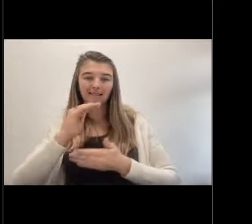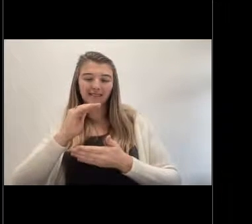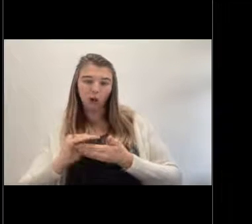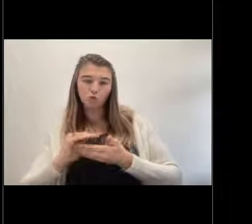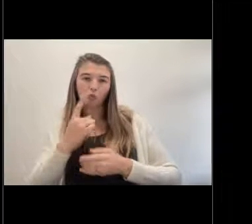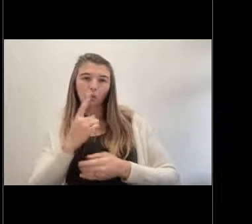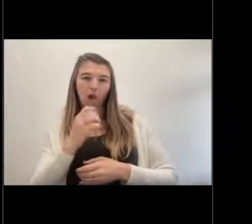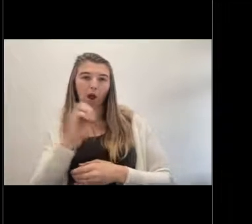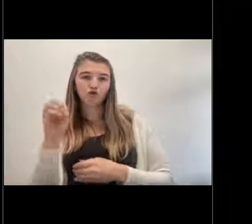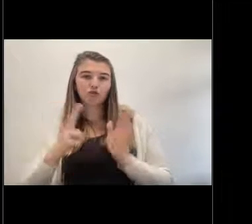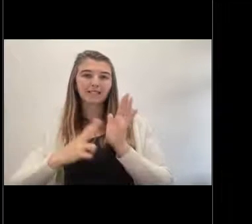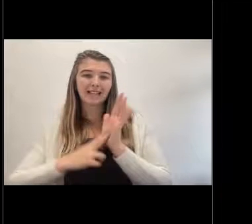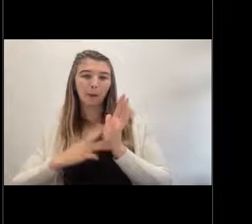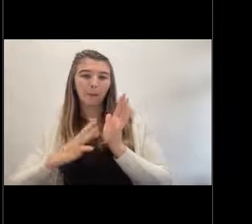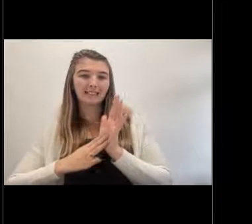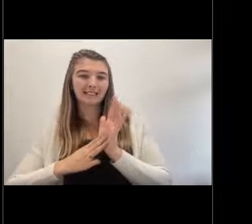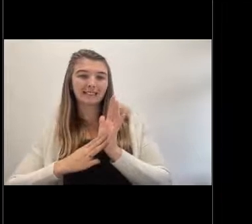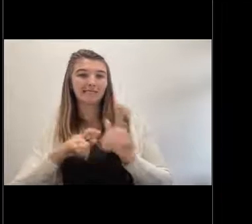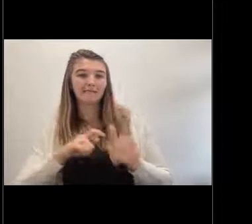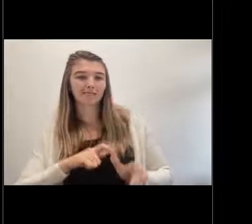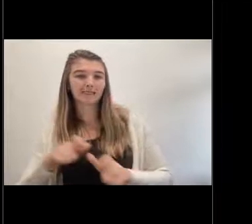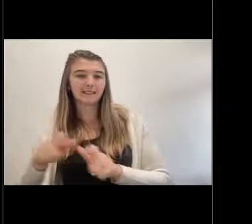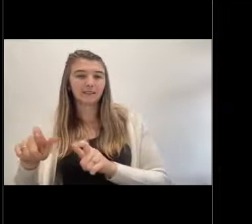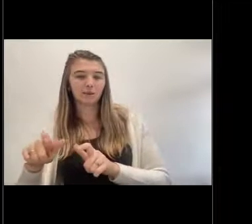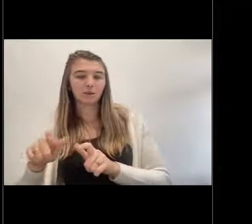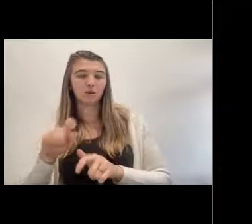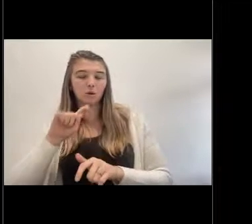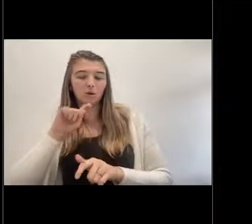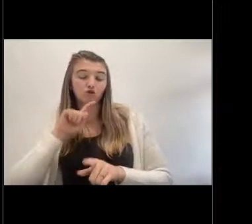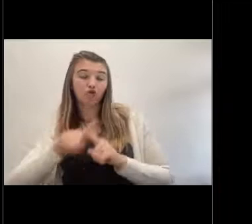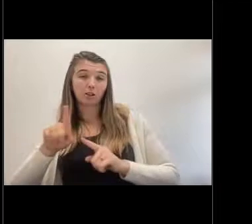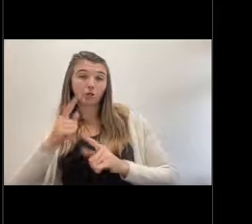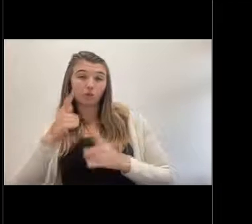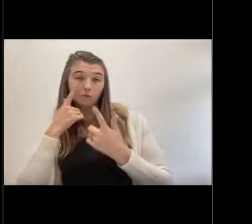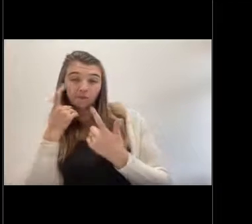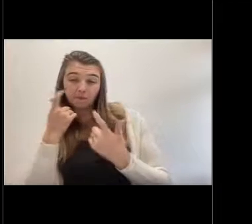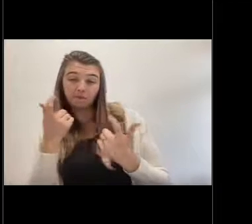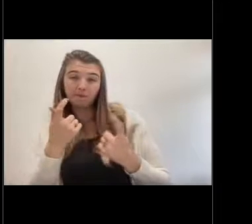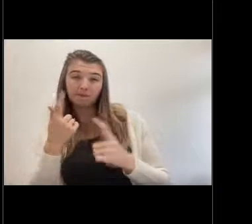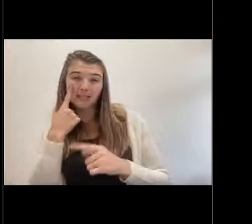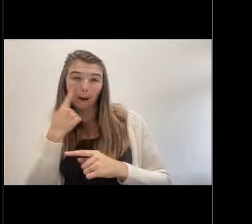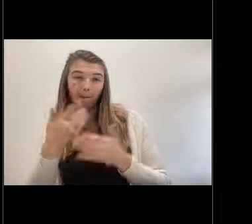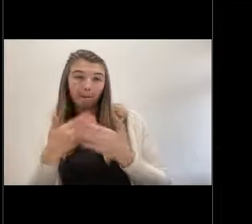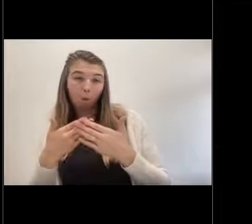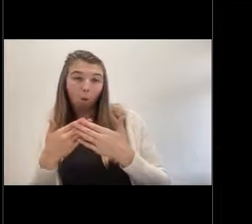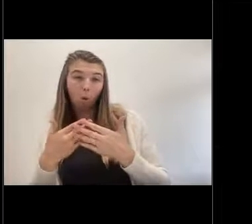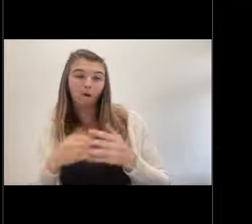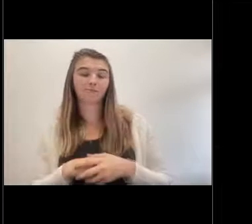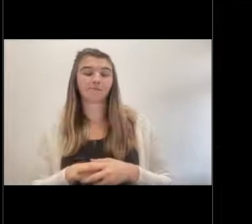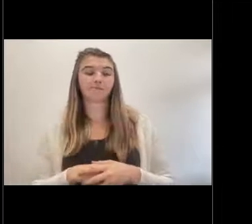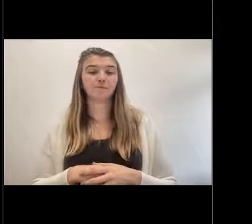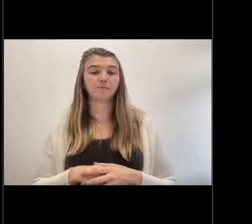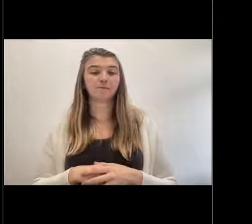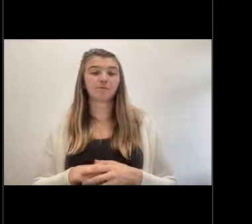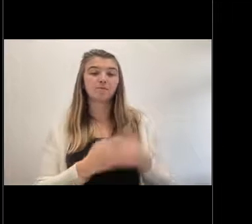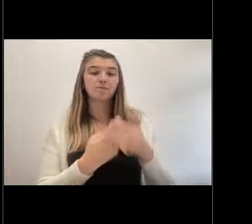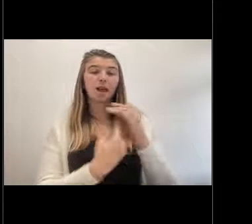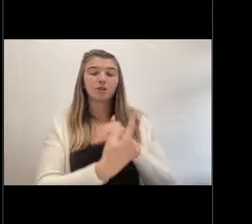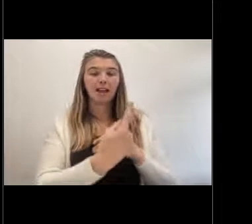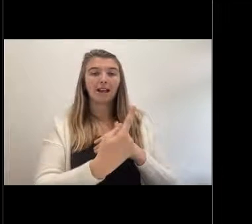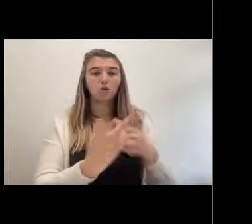samples. Isolation or pretreatment protocols may be needed, for example, density separation, enzymatic